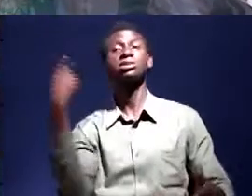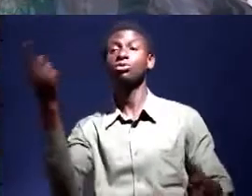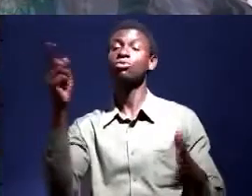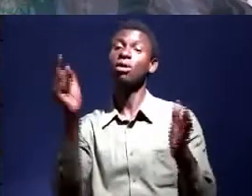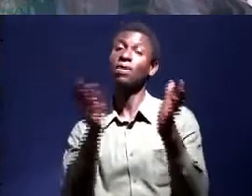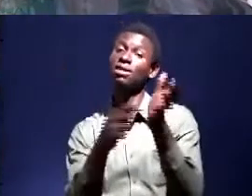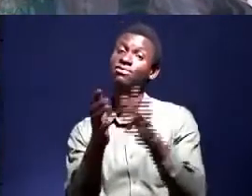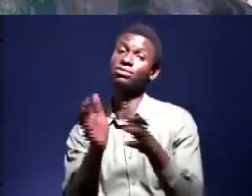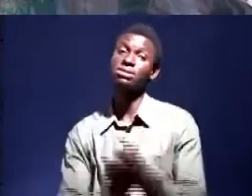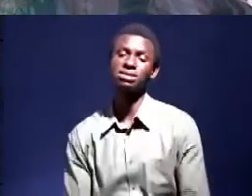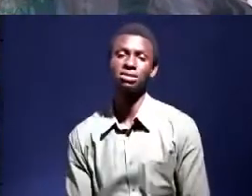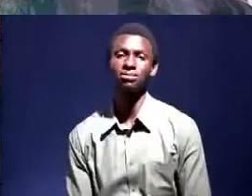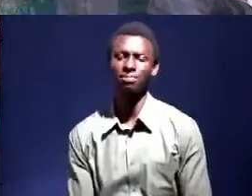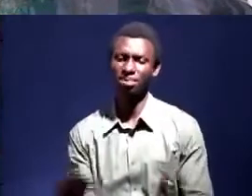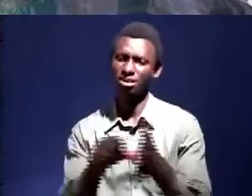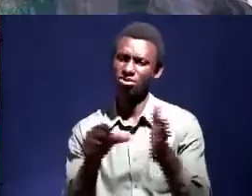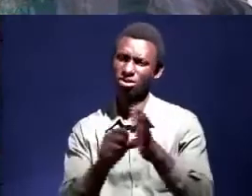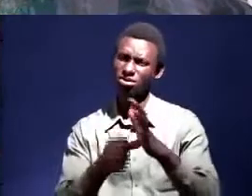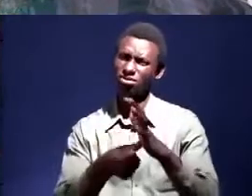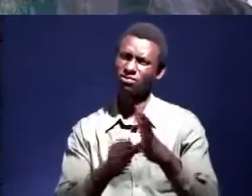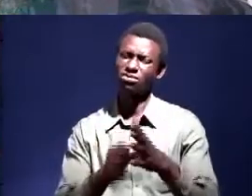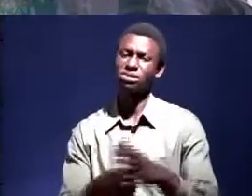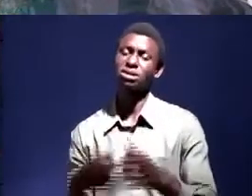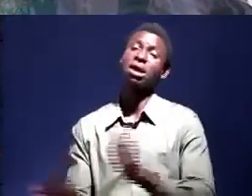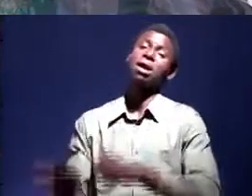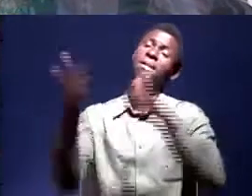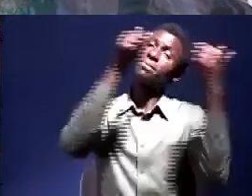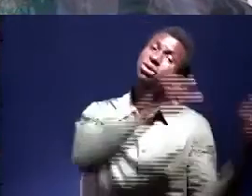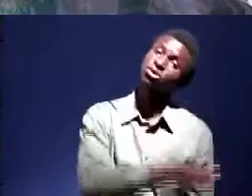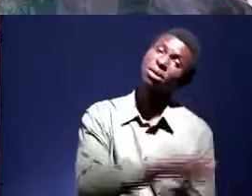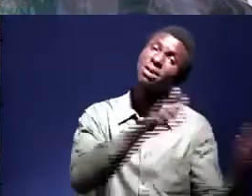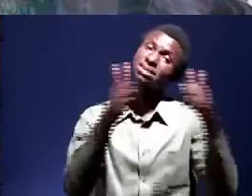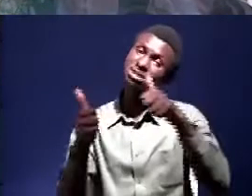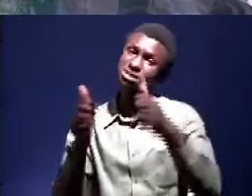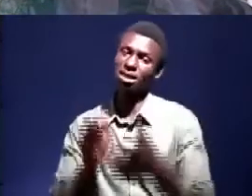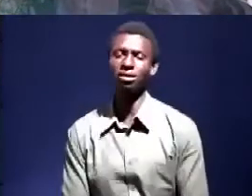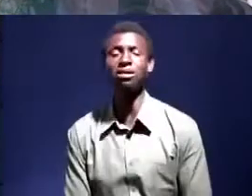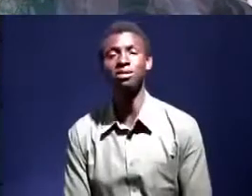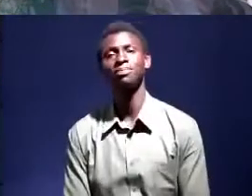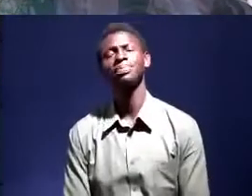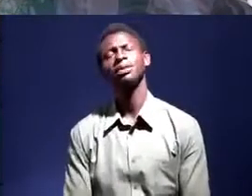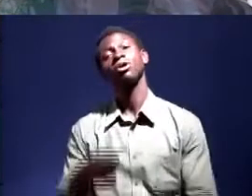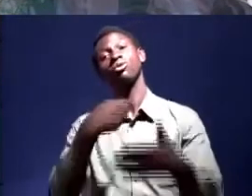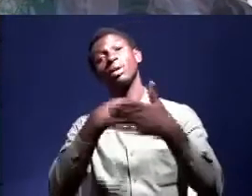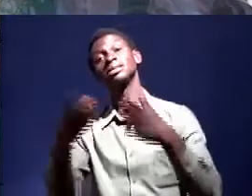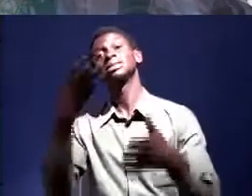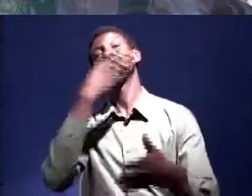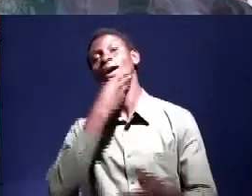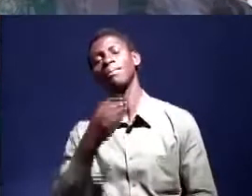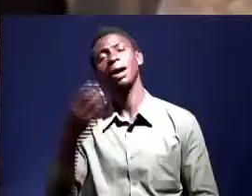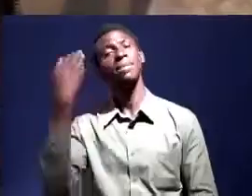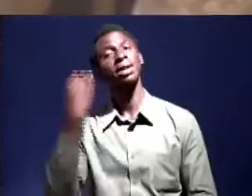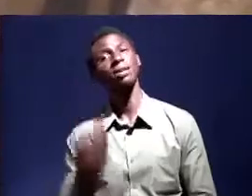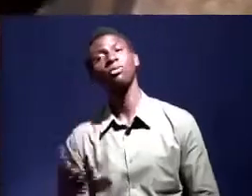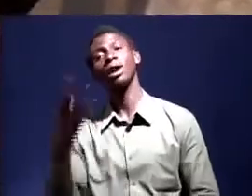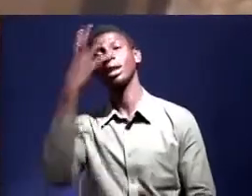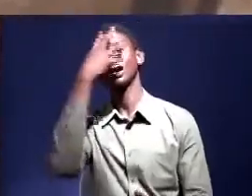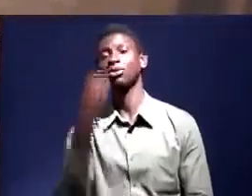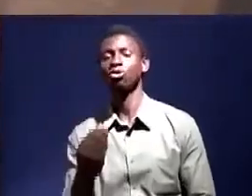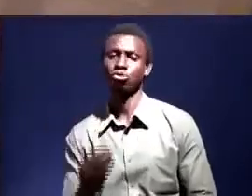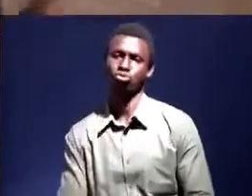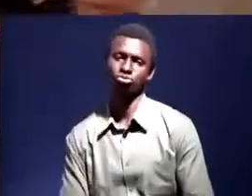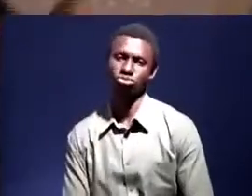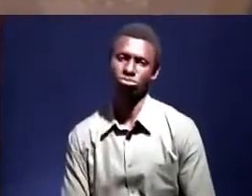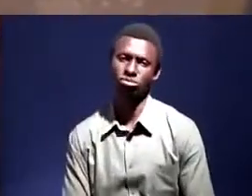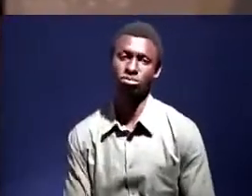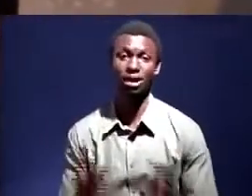baptizing them in the name of the Father, the Son, and the Holy Spirit, kwa jina la Baba, na Mwana, na Roho Mtakatifu, teaching them